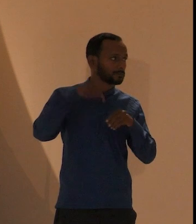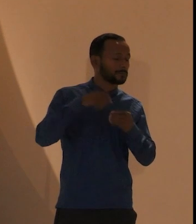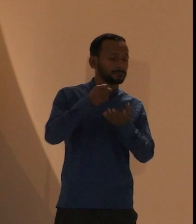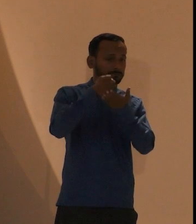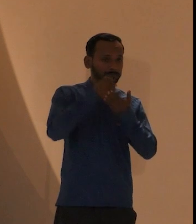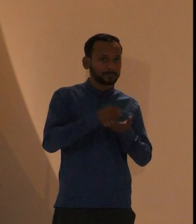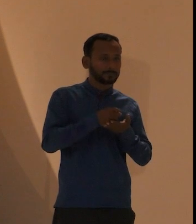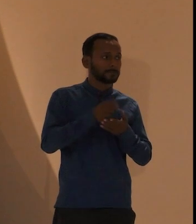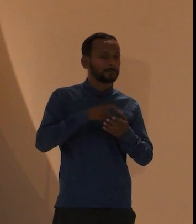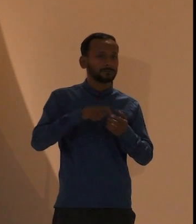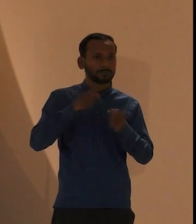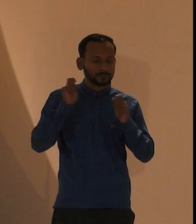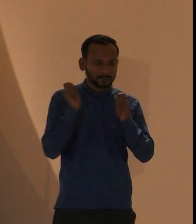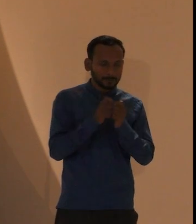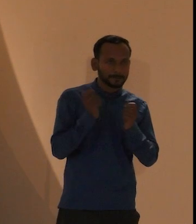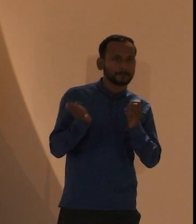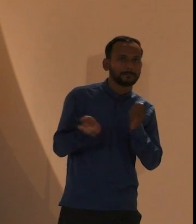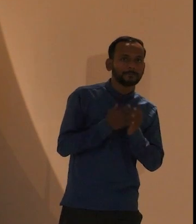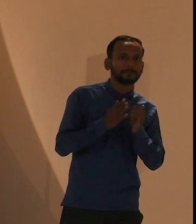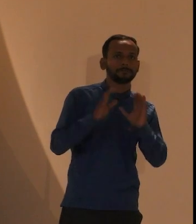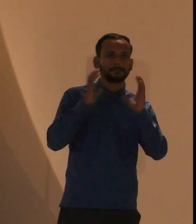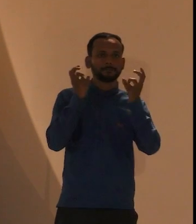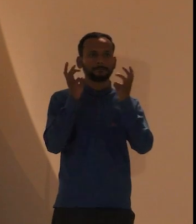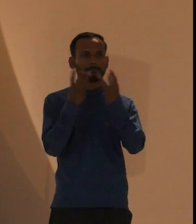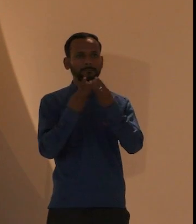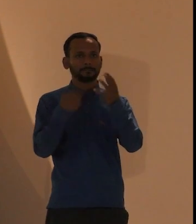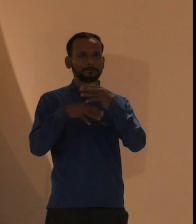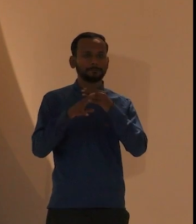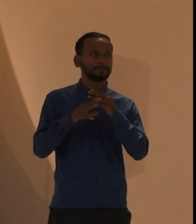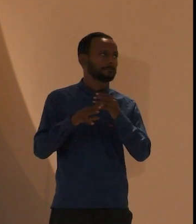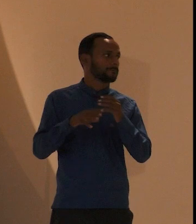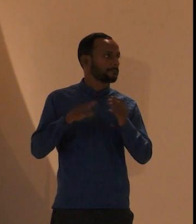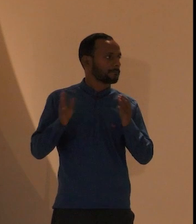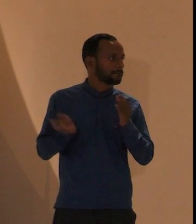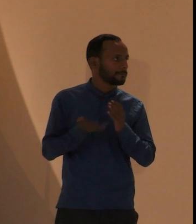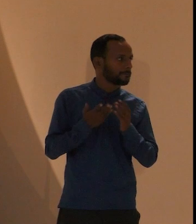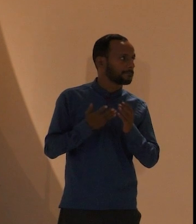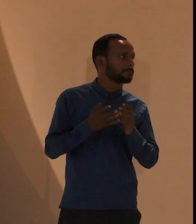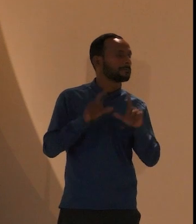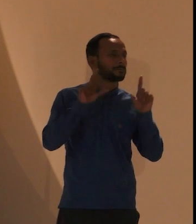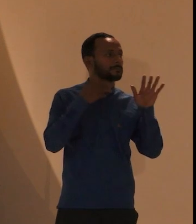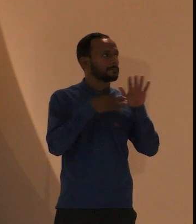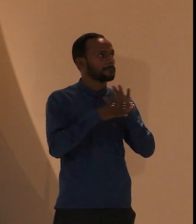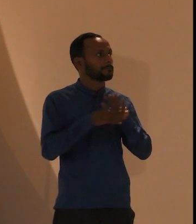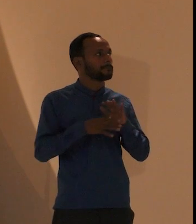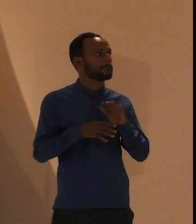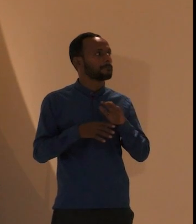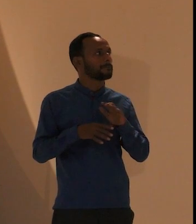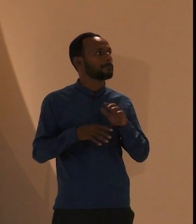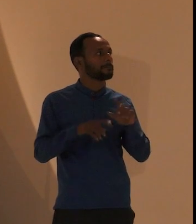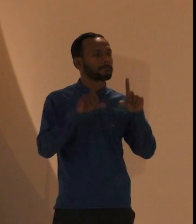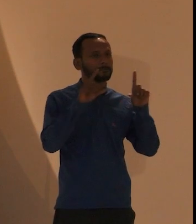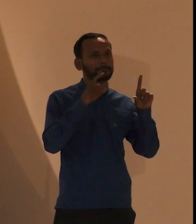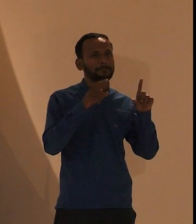to do a workshop with us in January and to throw more light on this painting. So this is the kind of curatorial